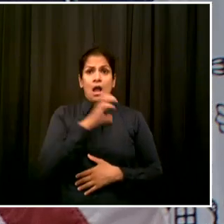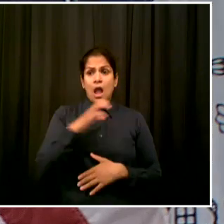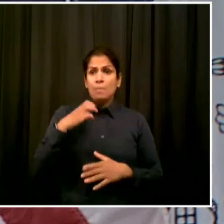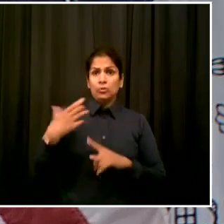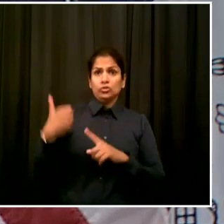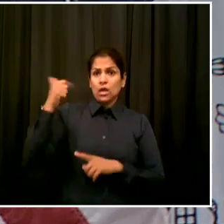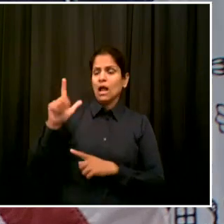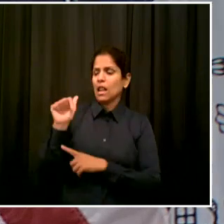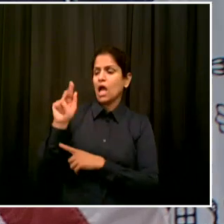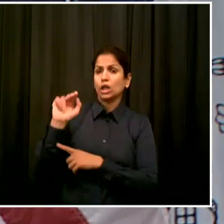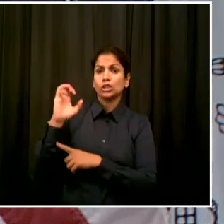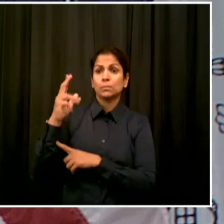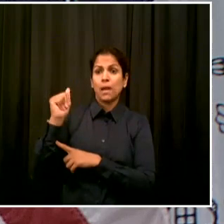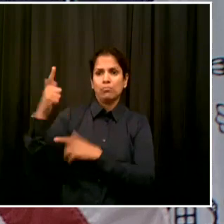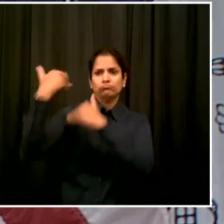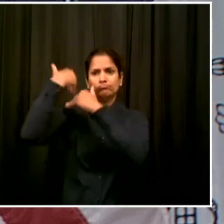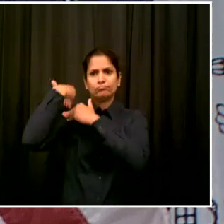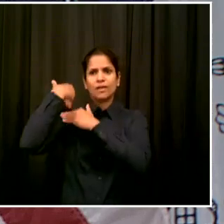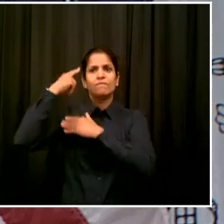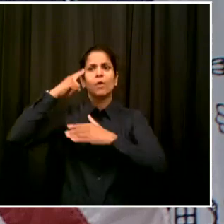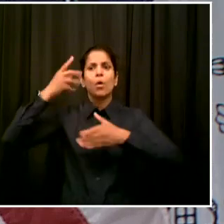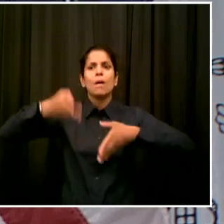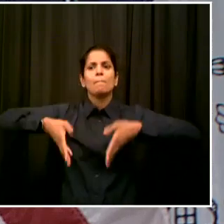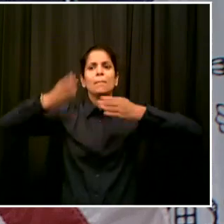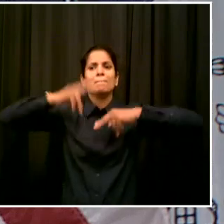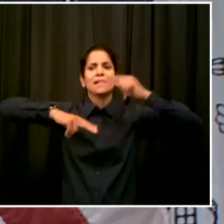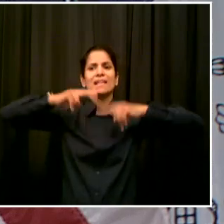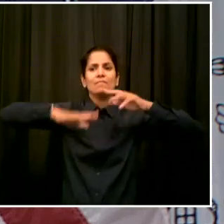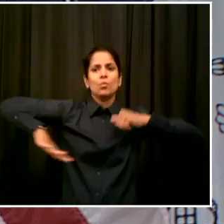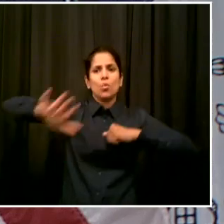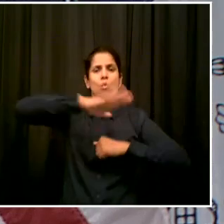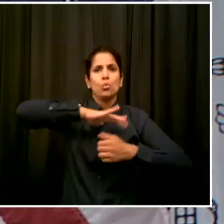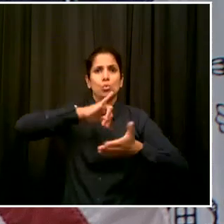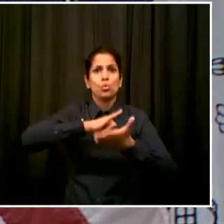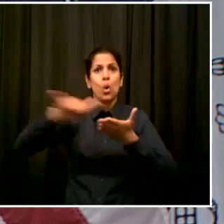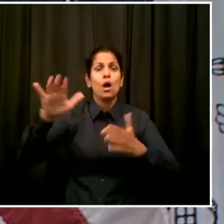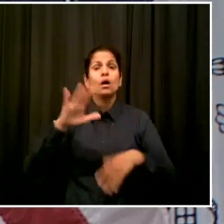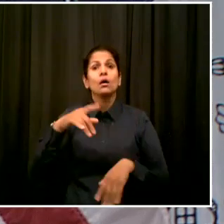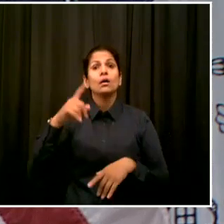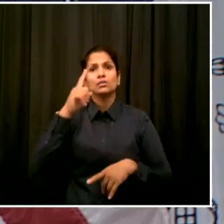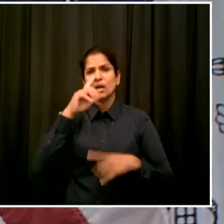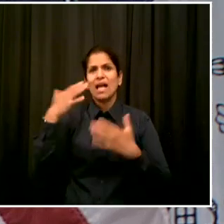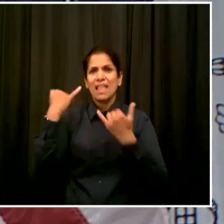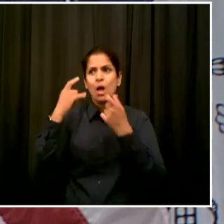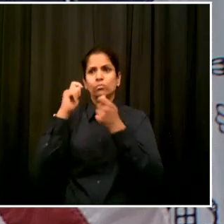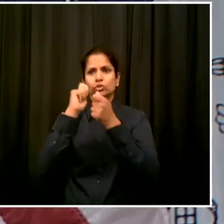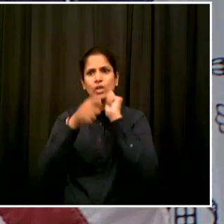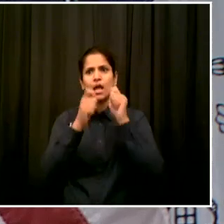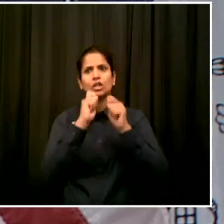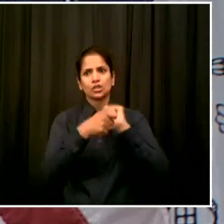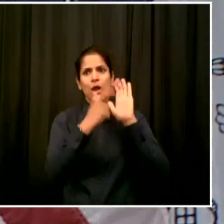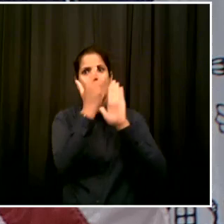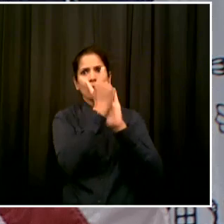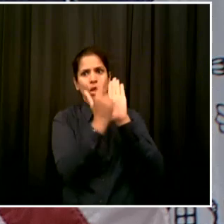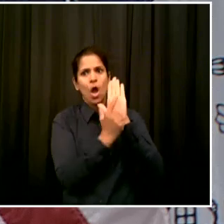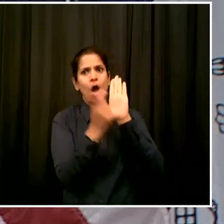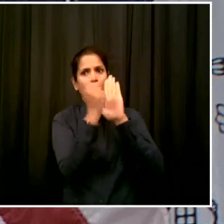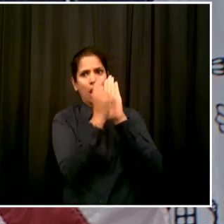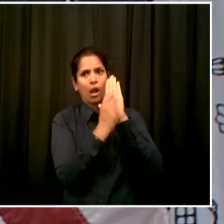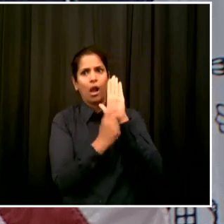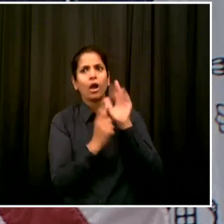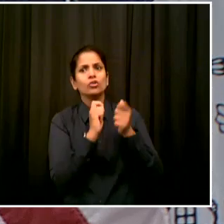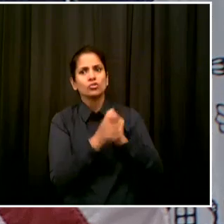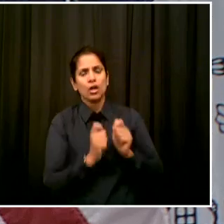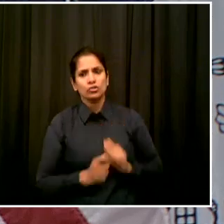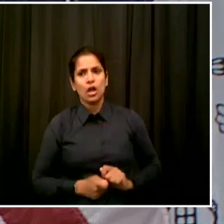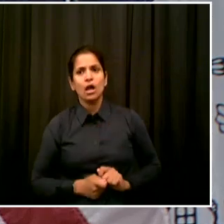So I think that we should not assume that what used to be at the DOB will continue to be. I think a lot of changes are happening. They have to happen. It has to